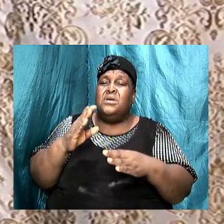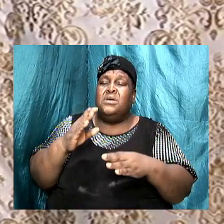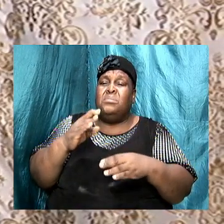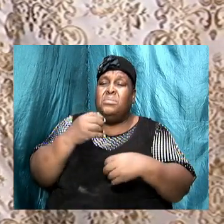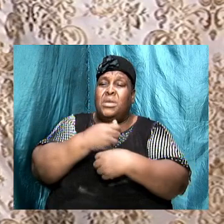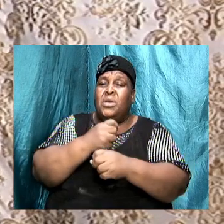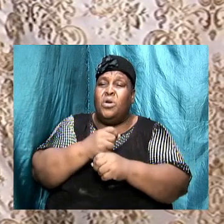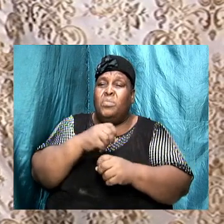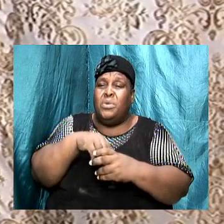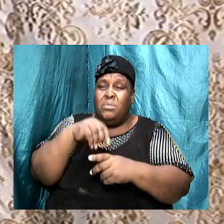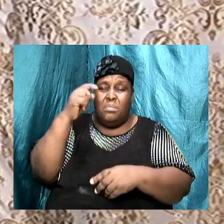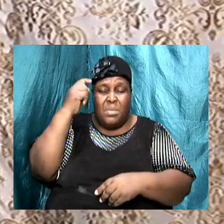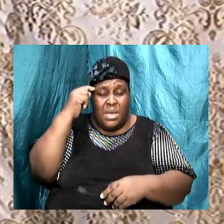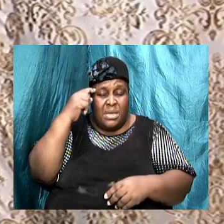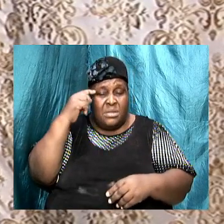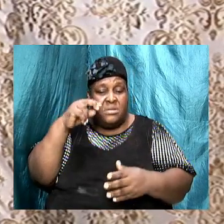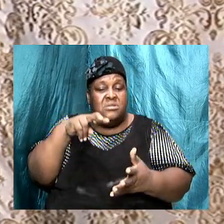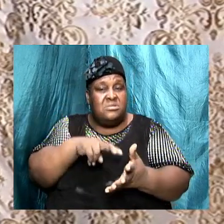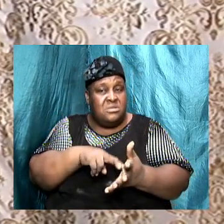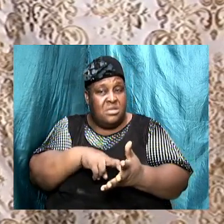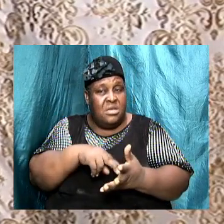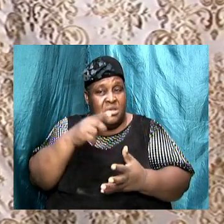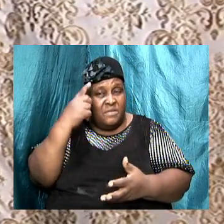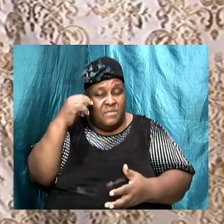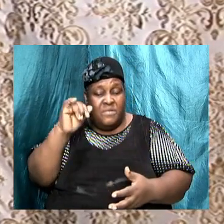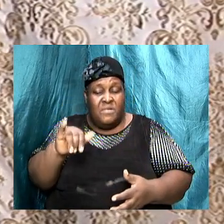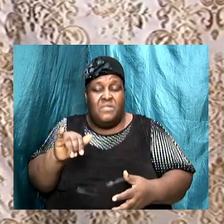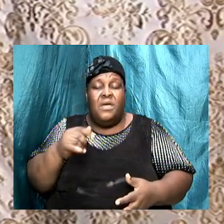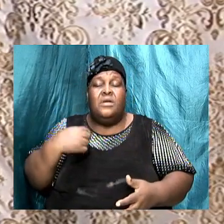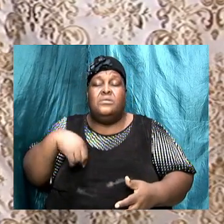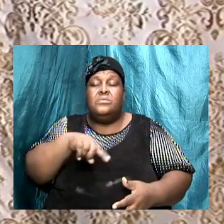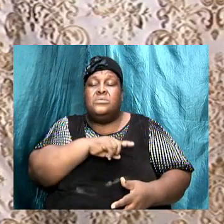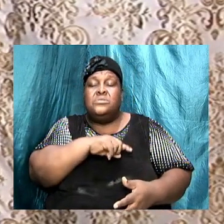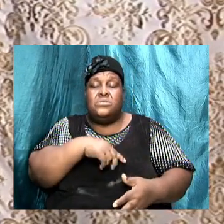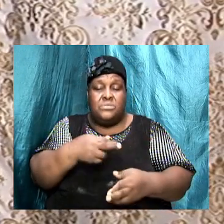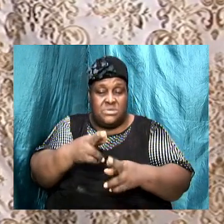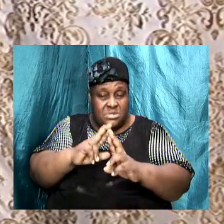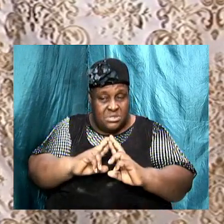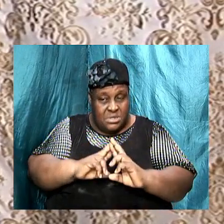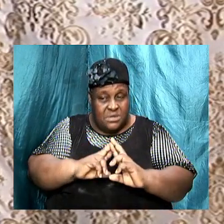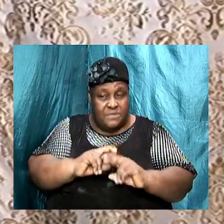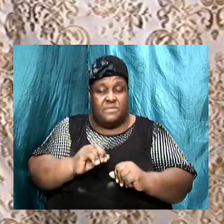this day and age for that which we have received.